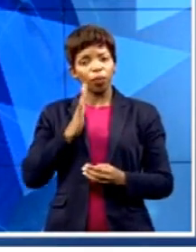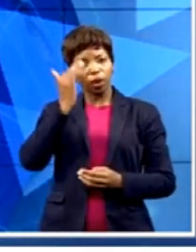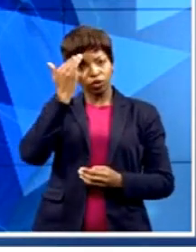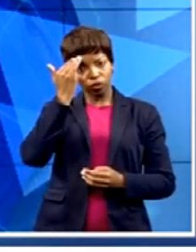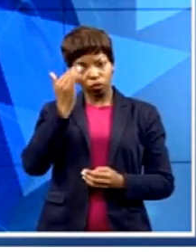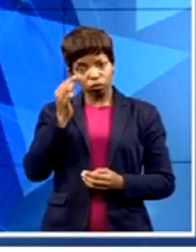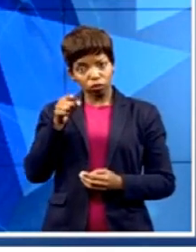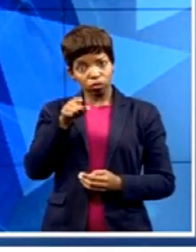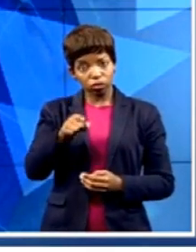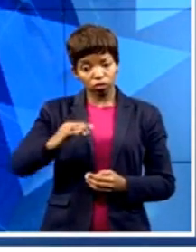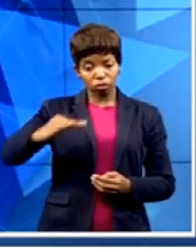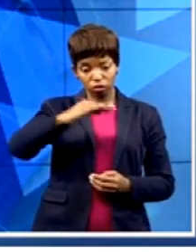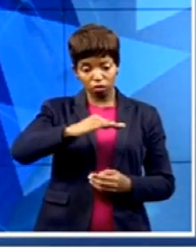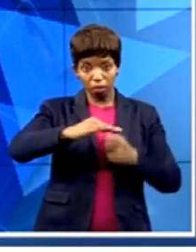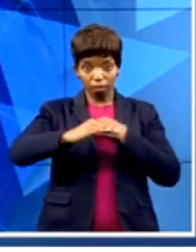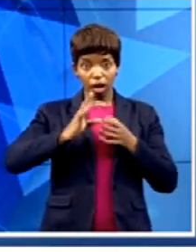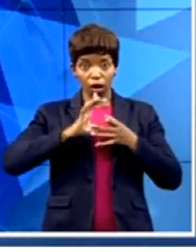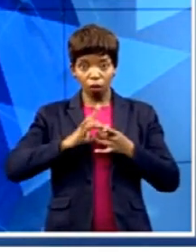process?